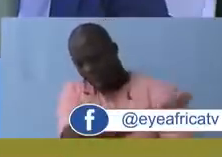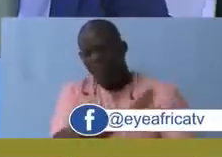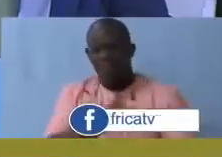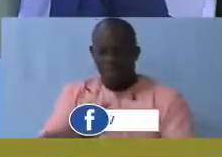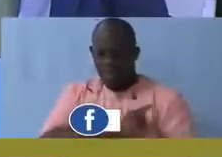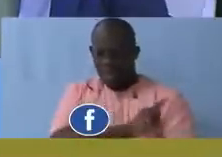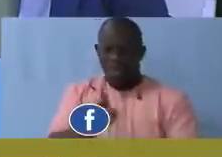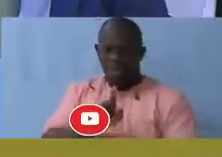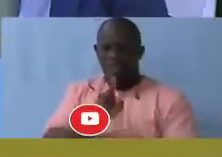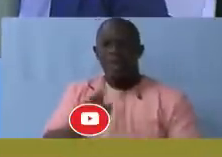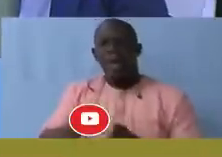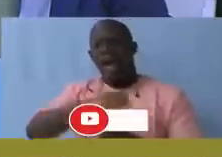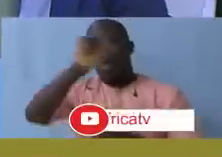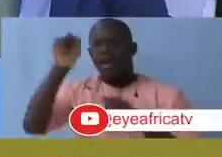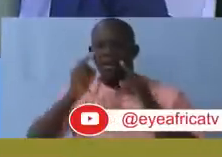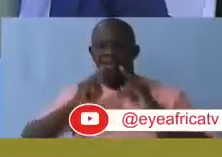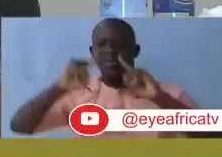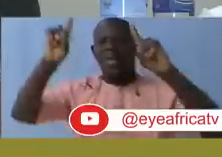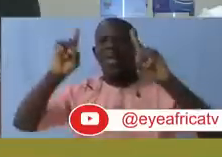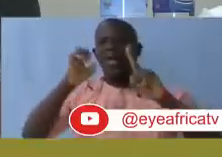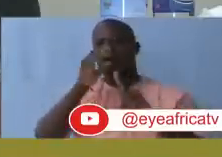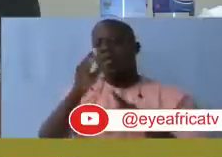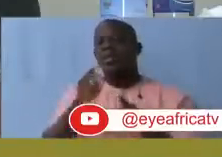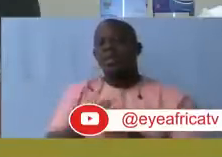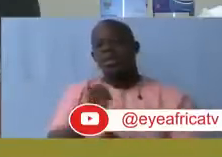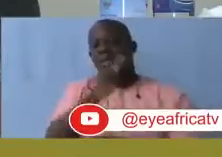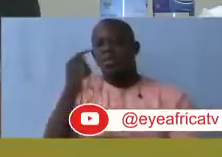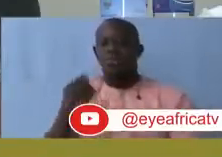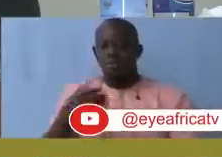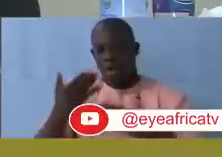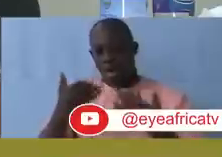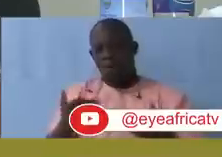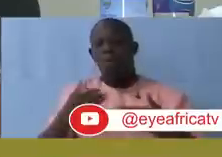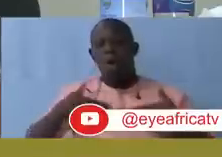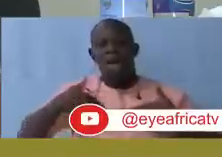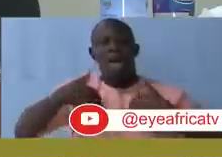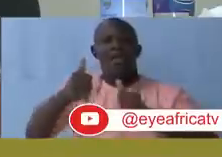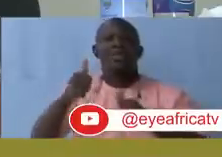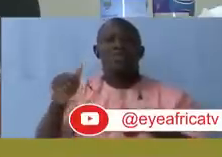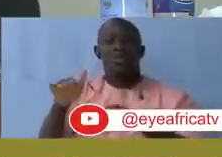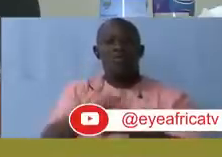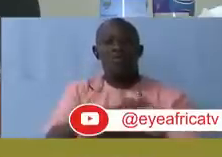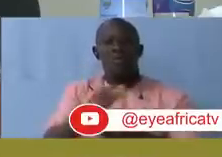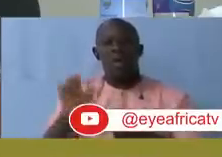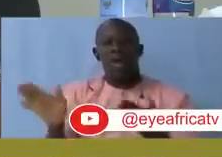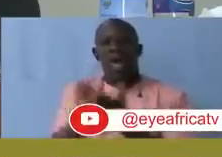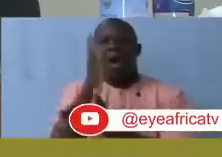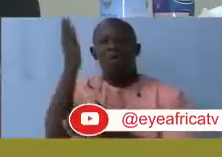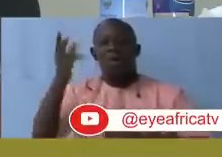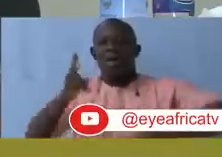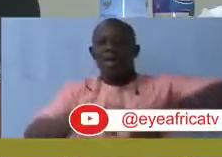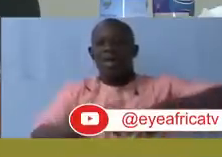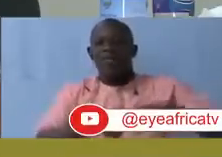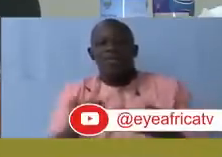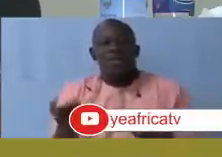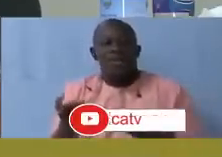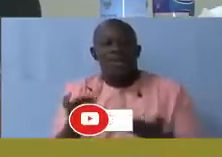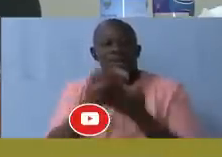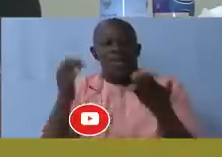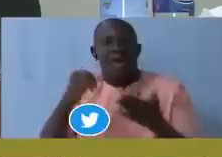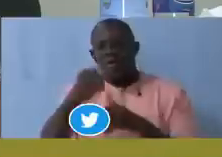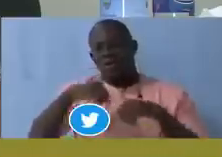in the name of fear or they have been killed or whatever. Just to please the gentleman on